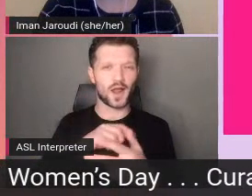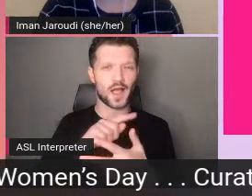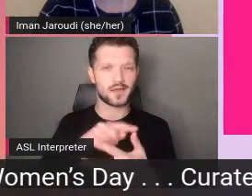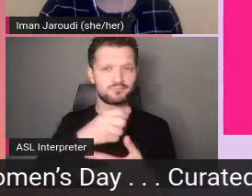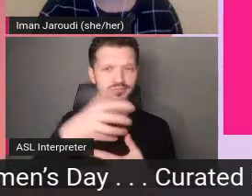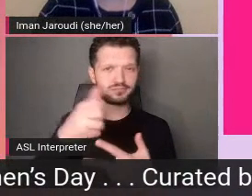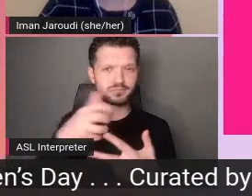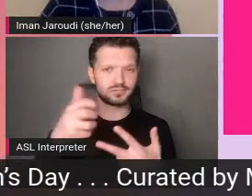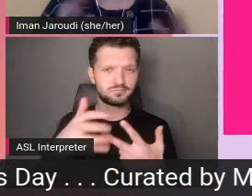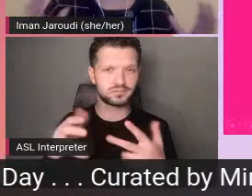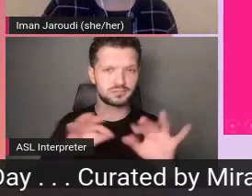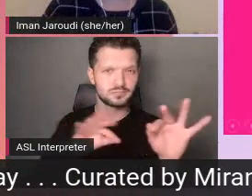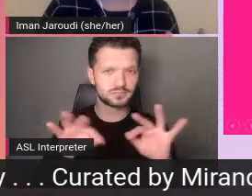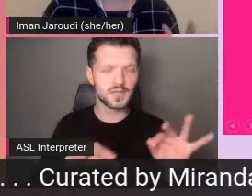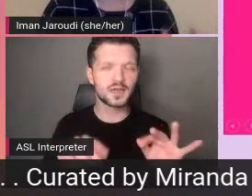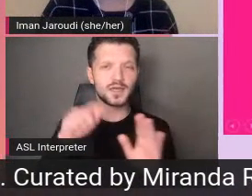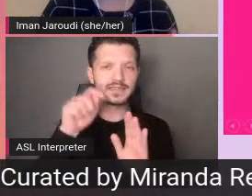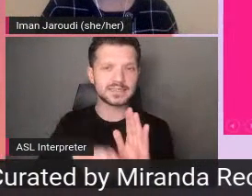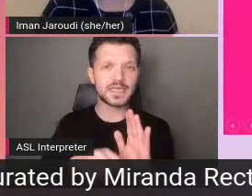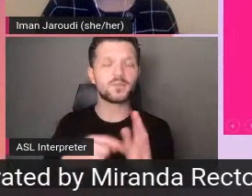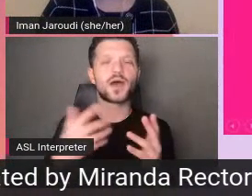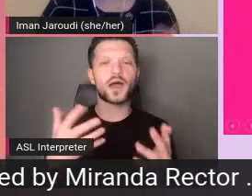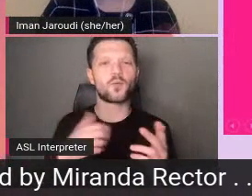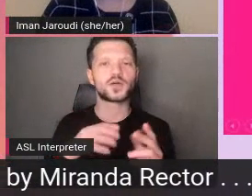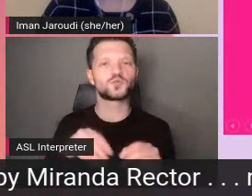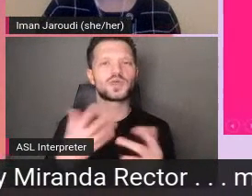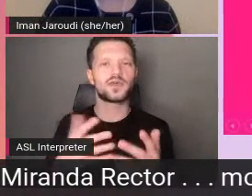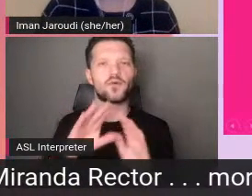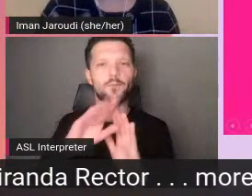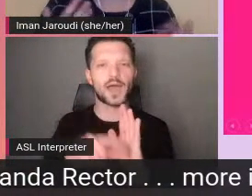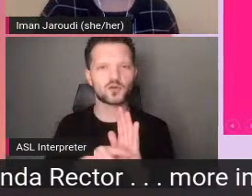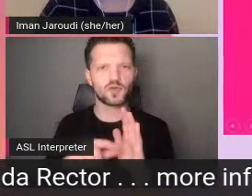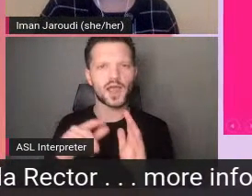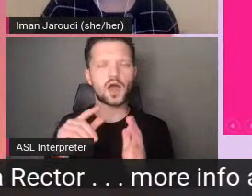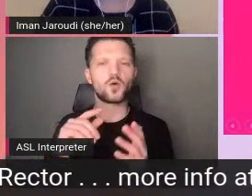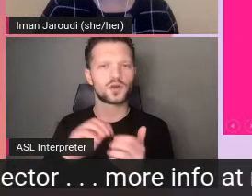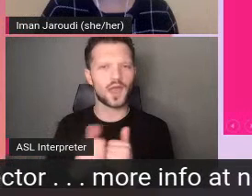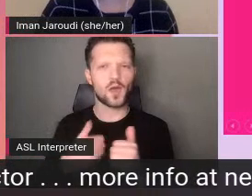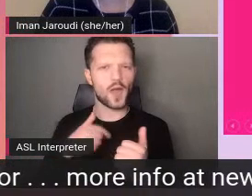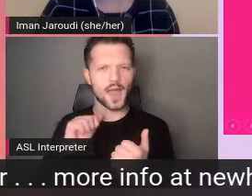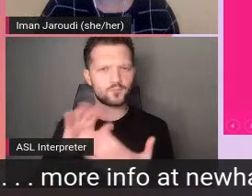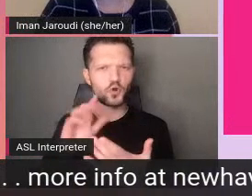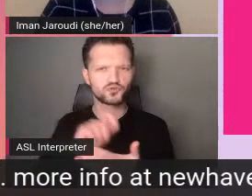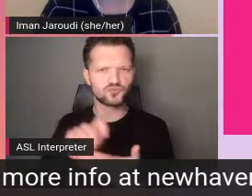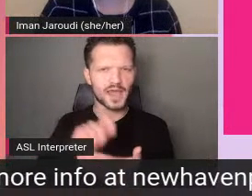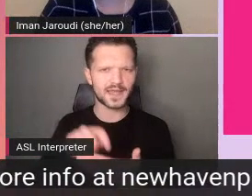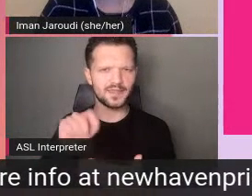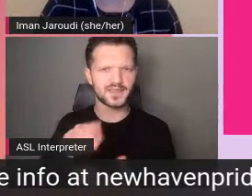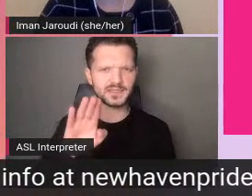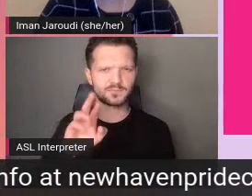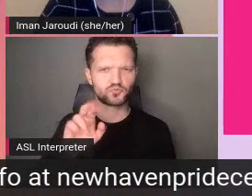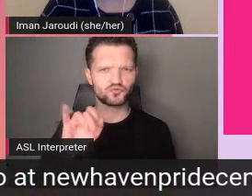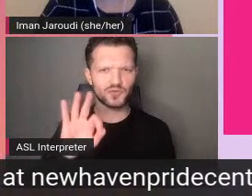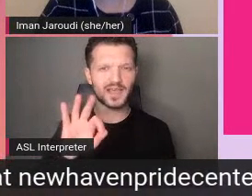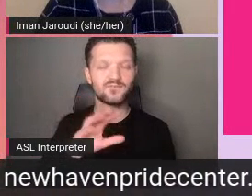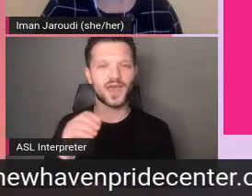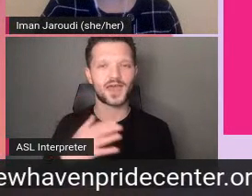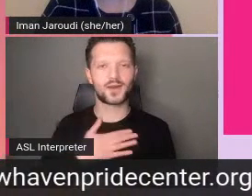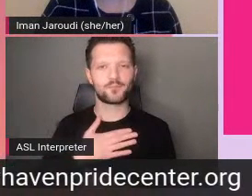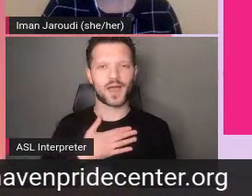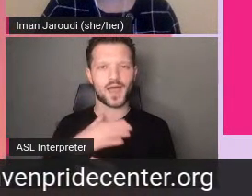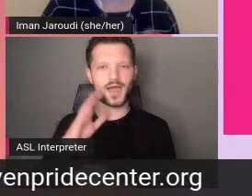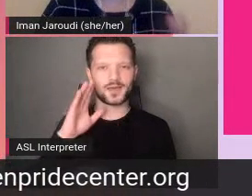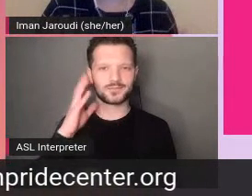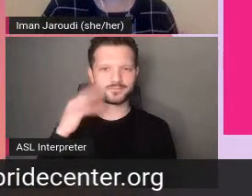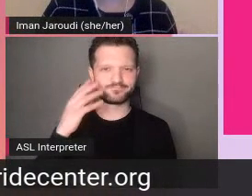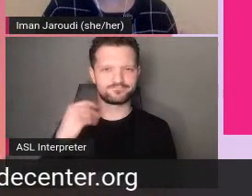want to give some preliminary background regarding how I approached this brief and also my own academic background. So my background